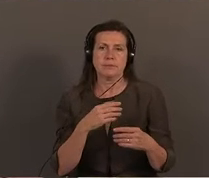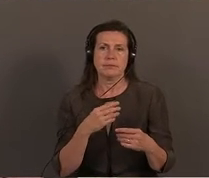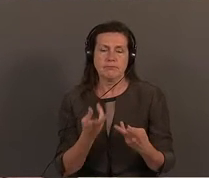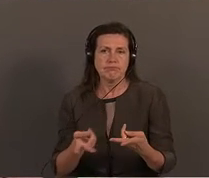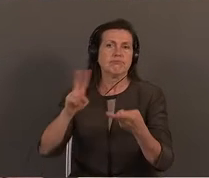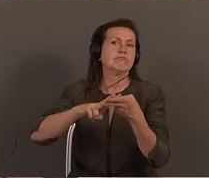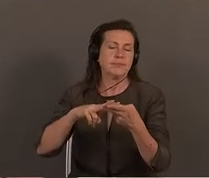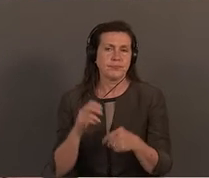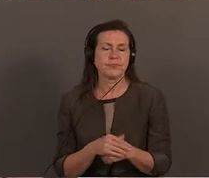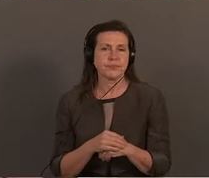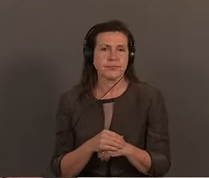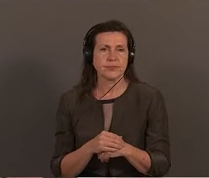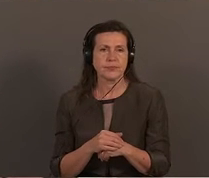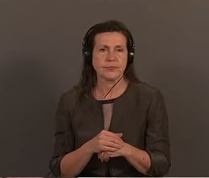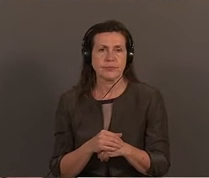for our people,